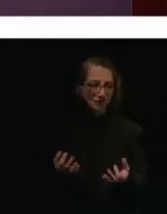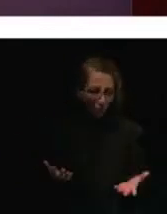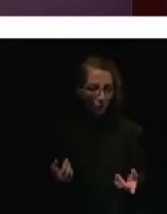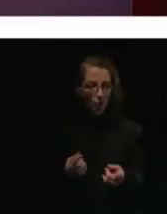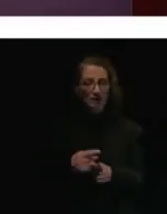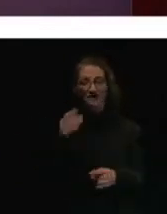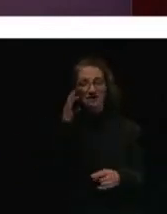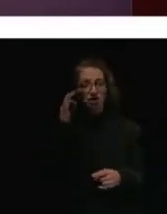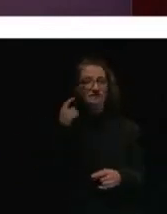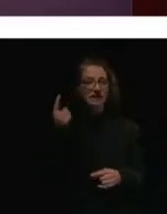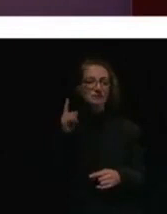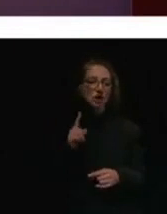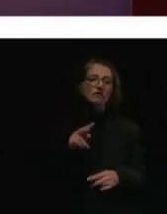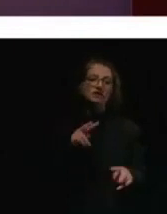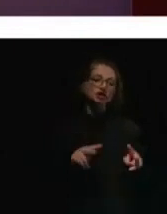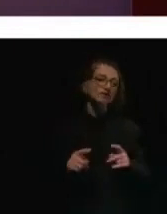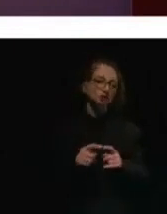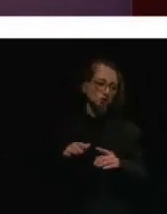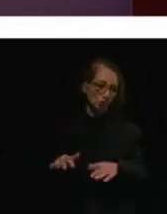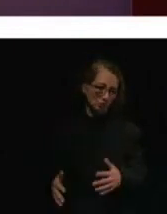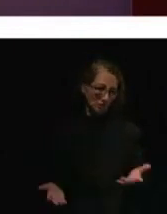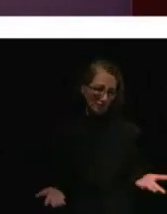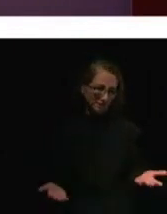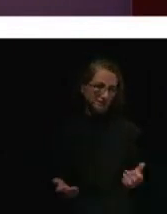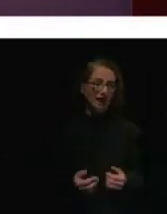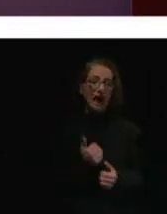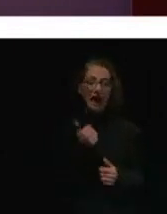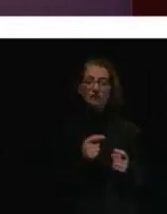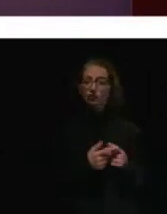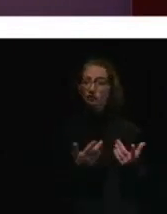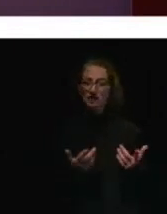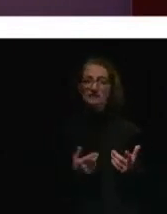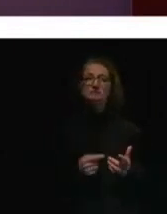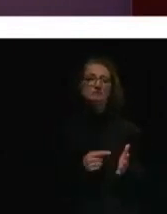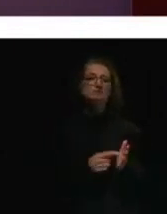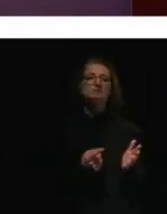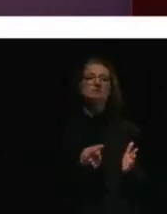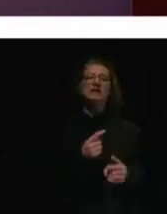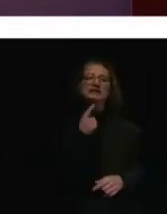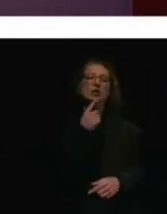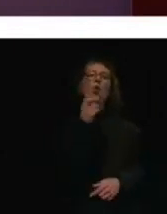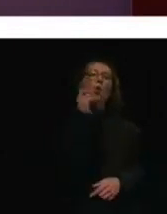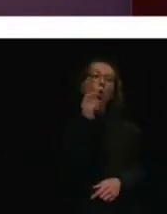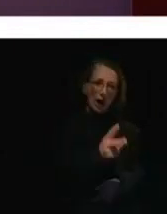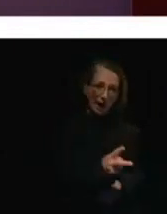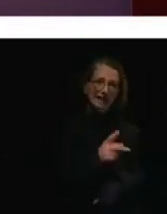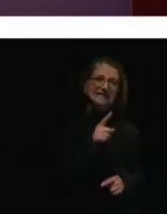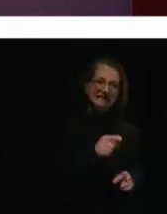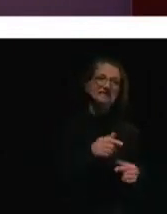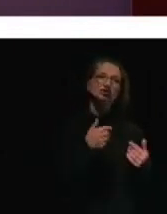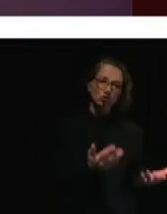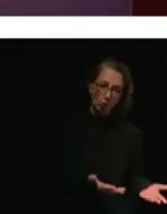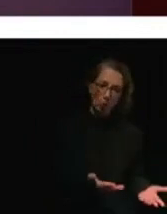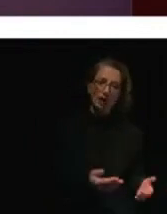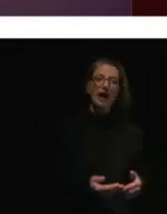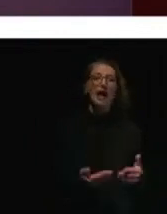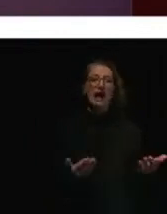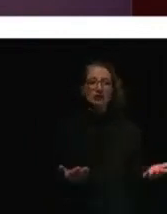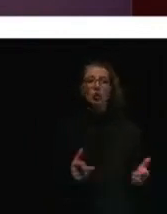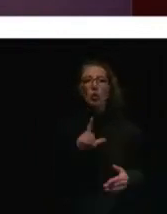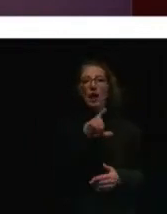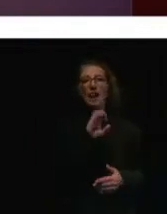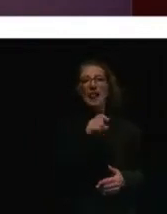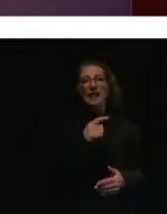and academia has different functions. One is, of course,